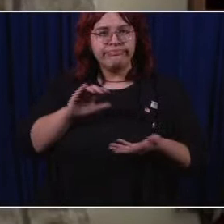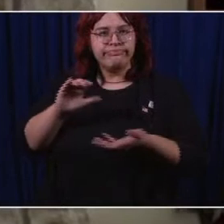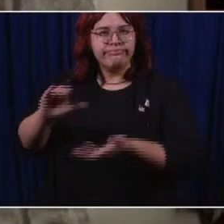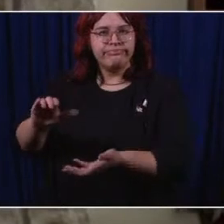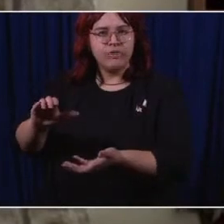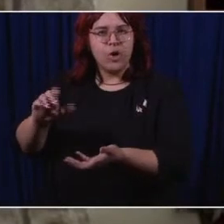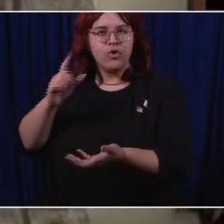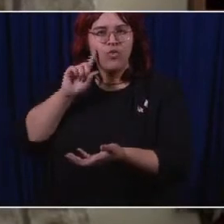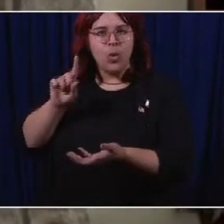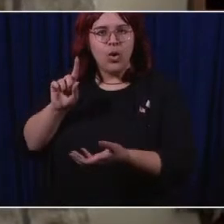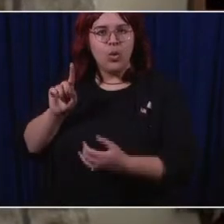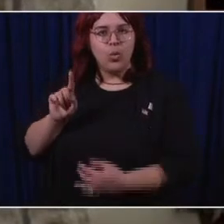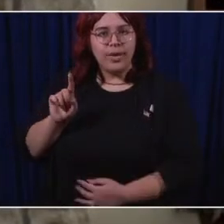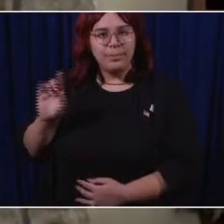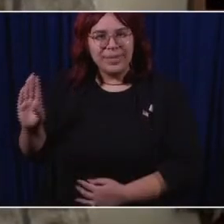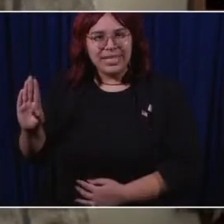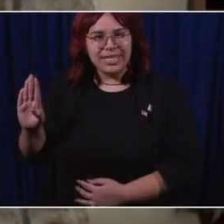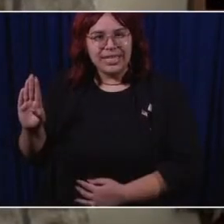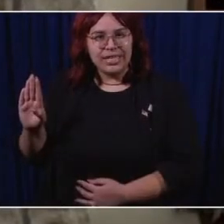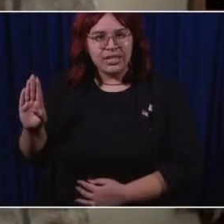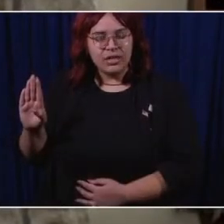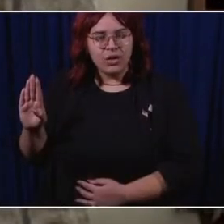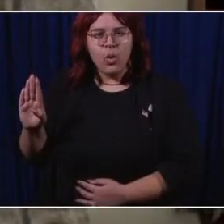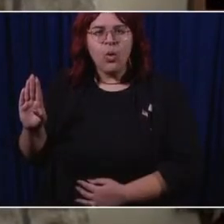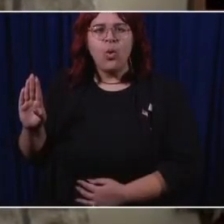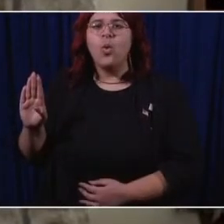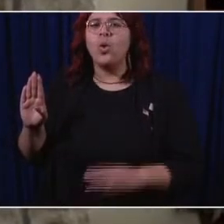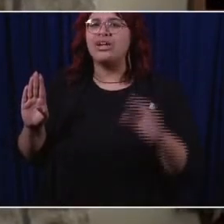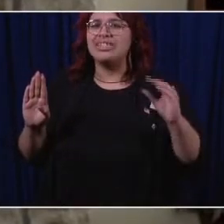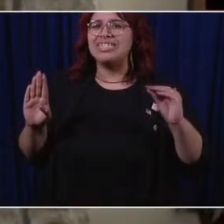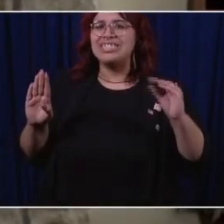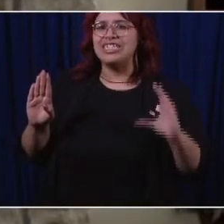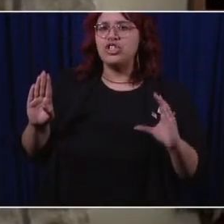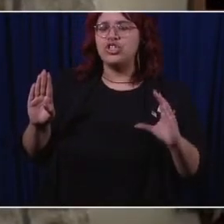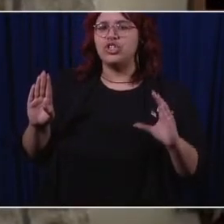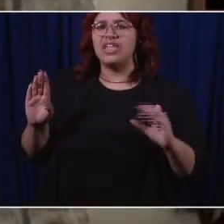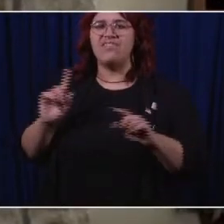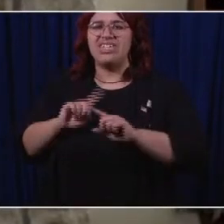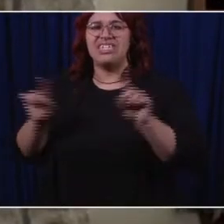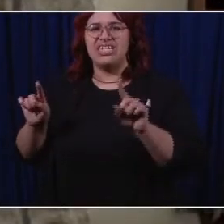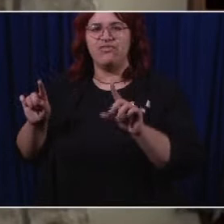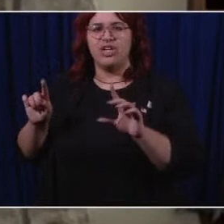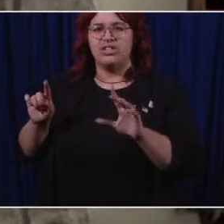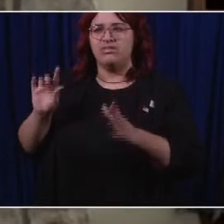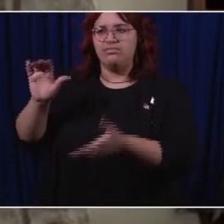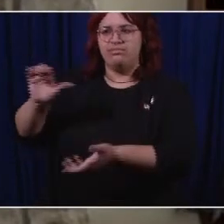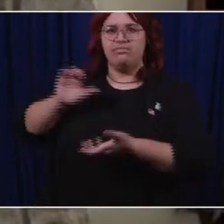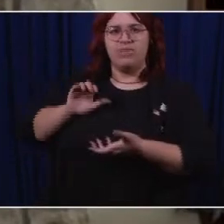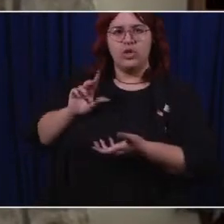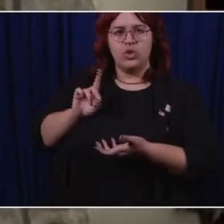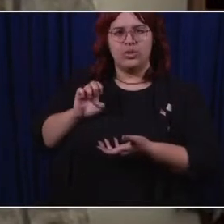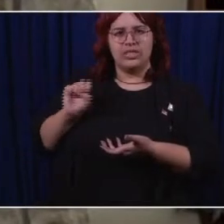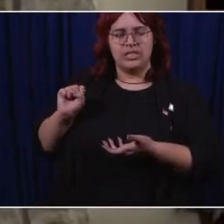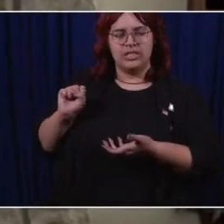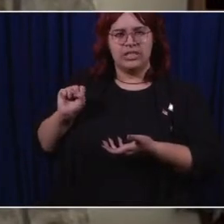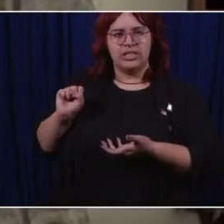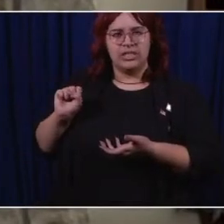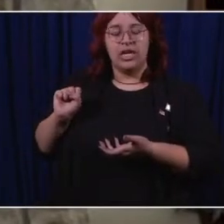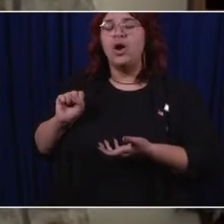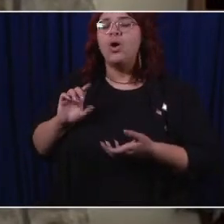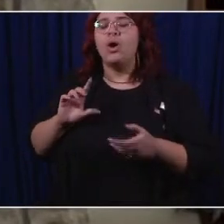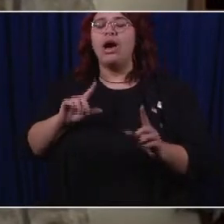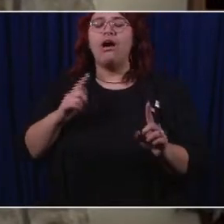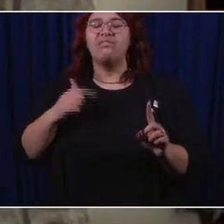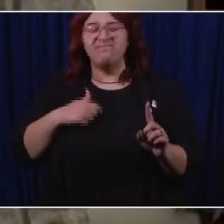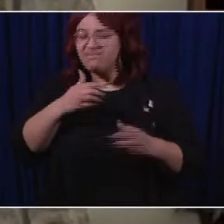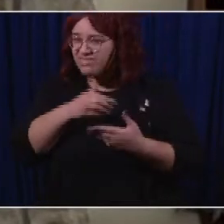age and teachers, or are teachers getting it from a different supply? And then with that, what do you say to people who argue that